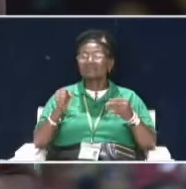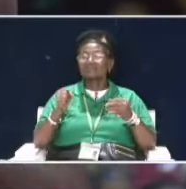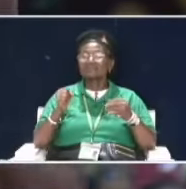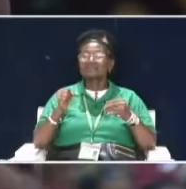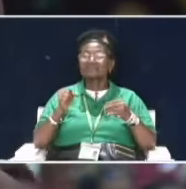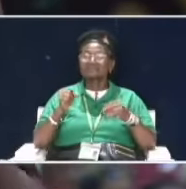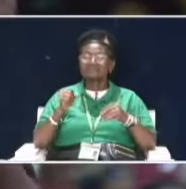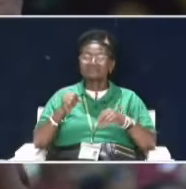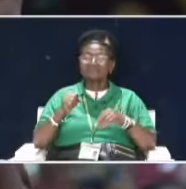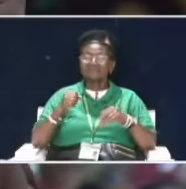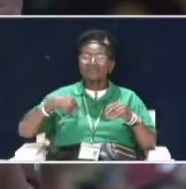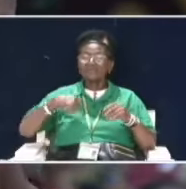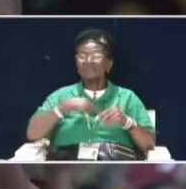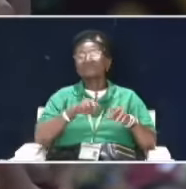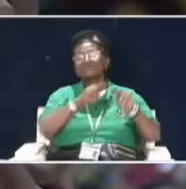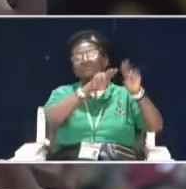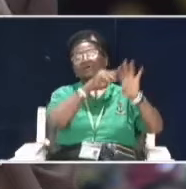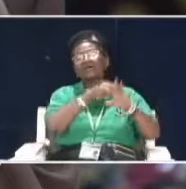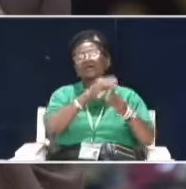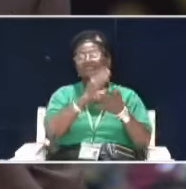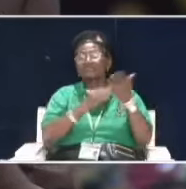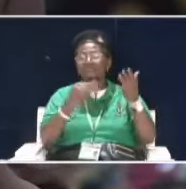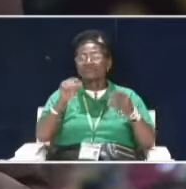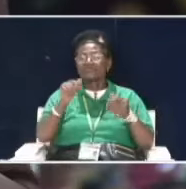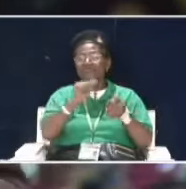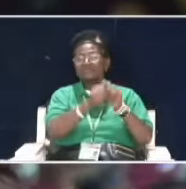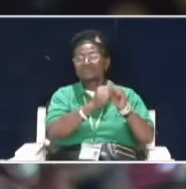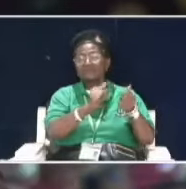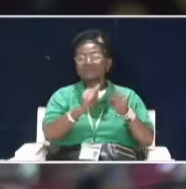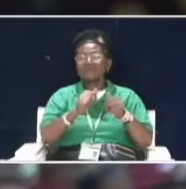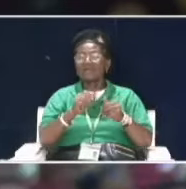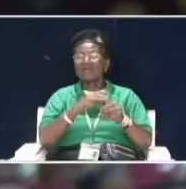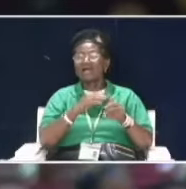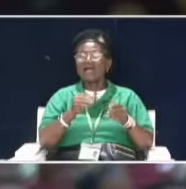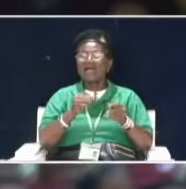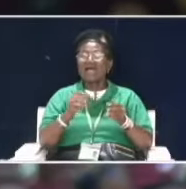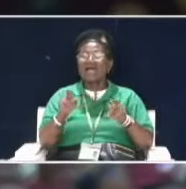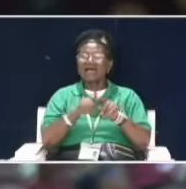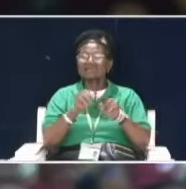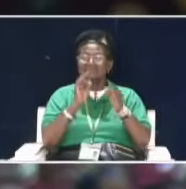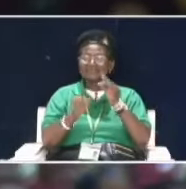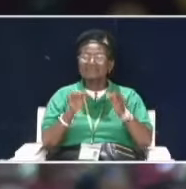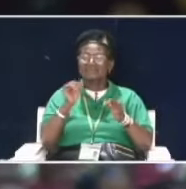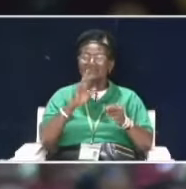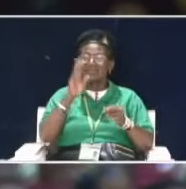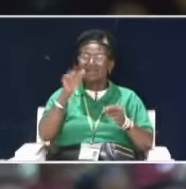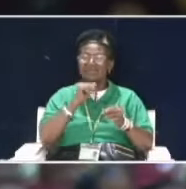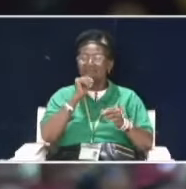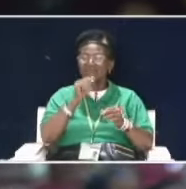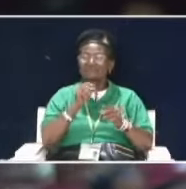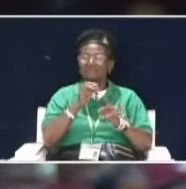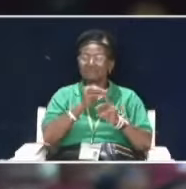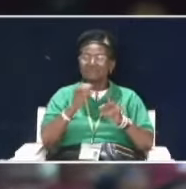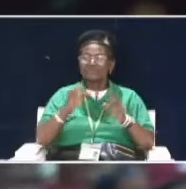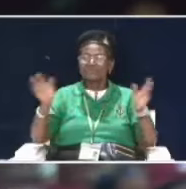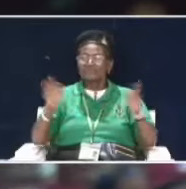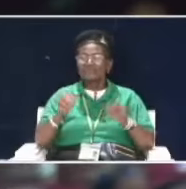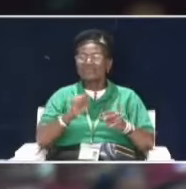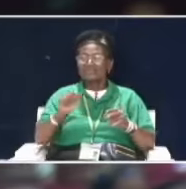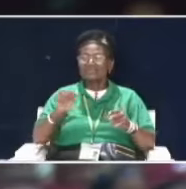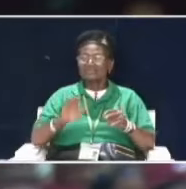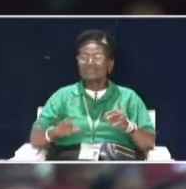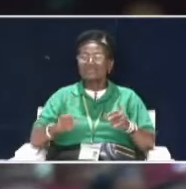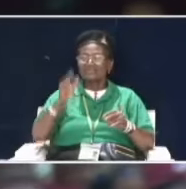We look at some of these problems as if, well, they're not too big. A child will always be